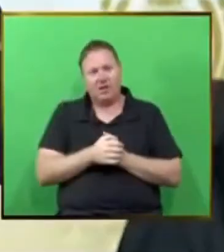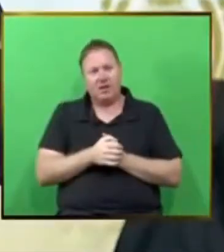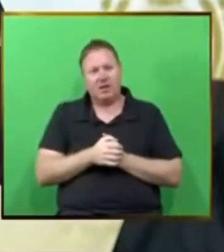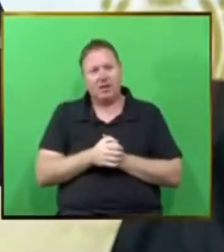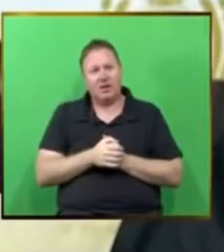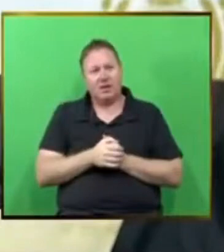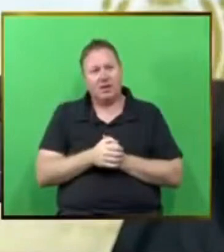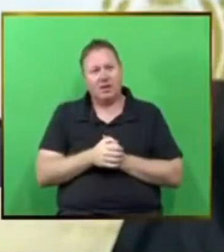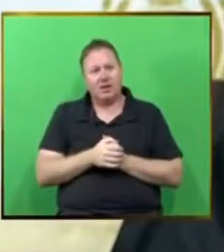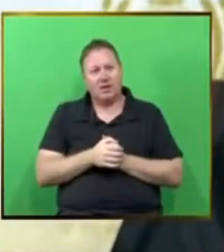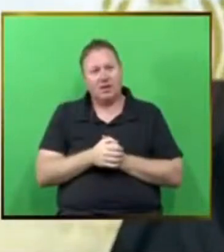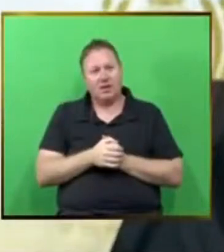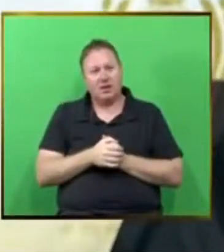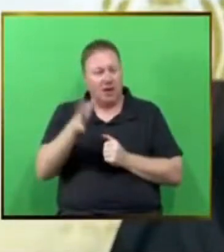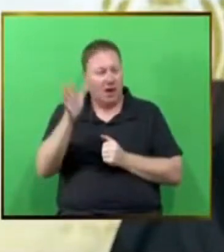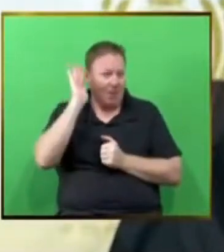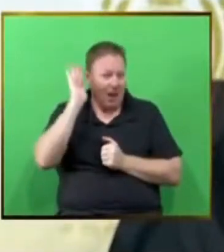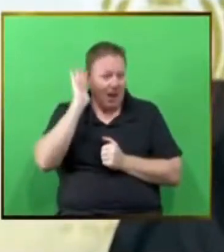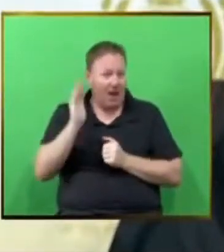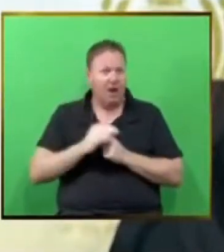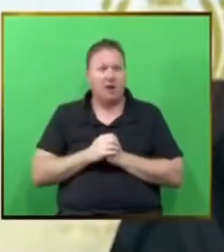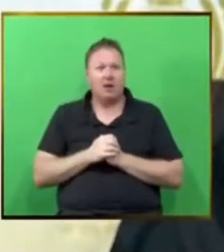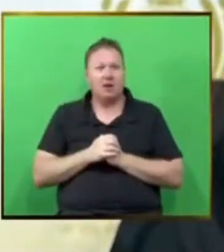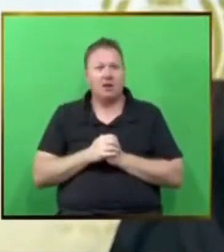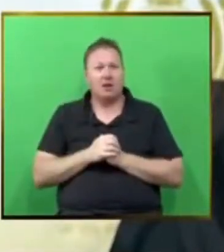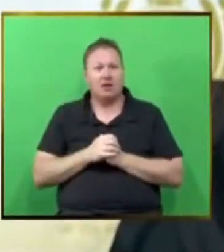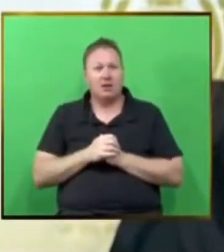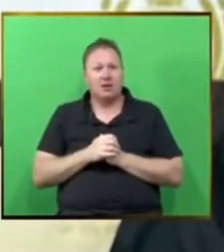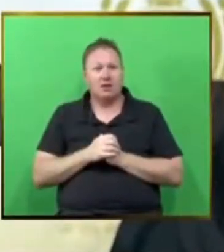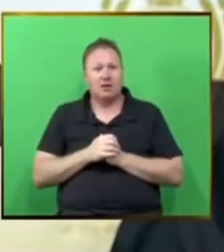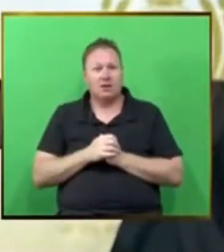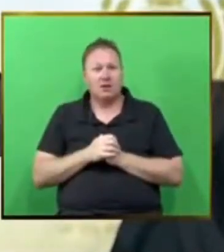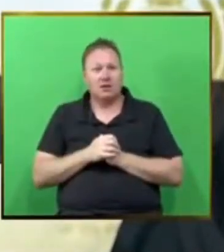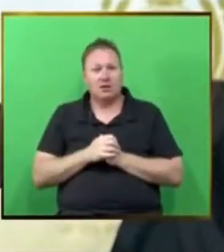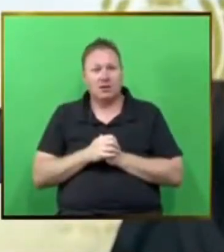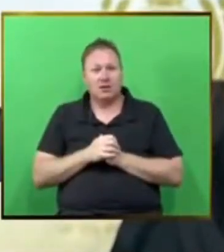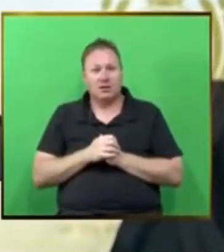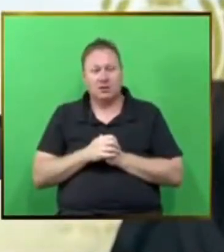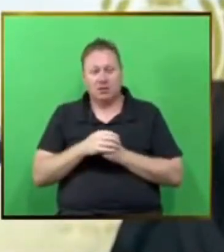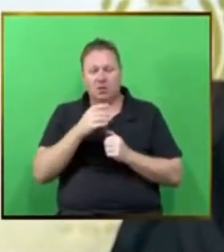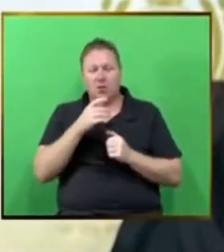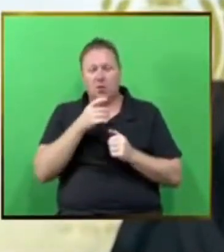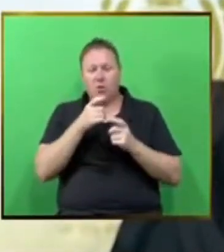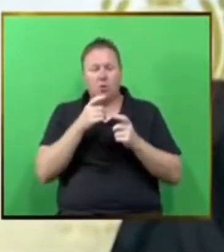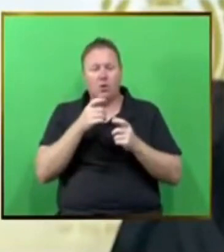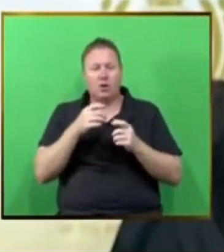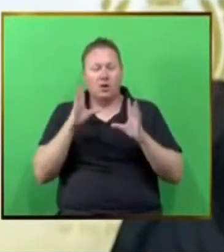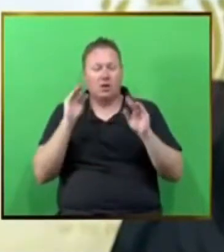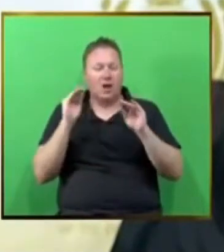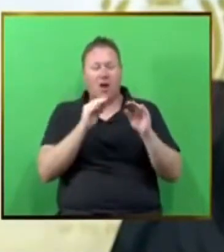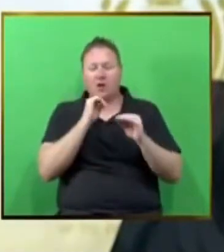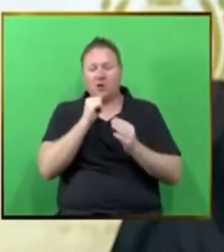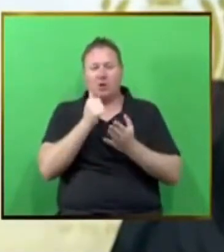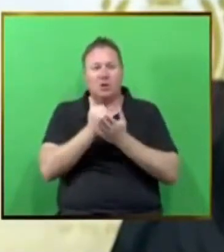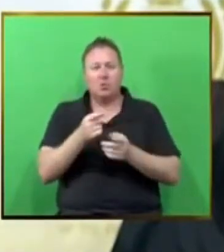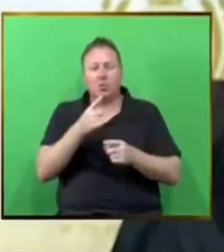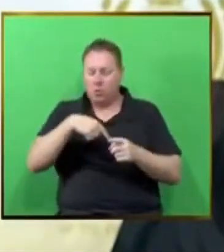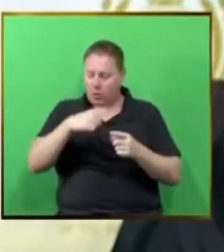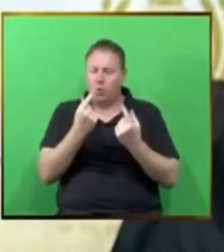Mamela, I was in that going on. If facts is on the table, we're doing the